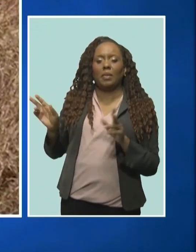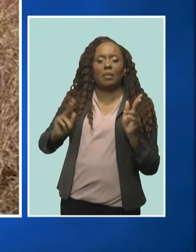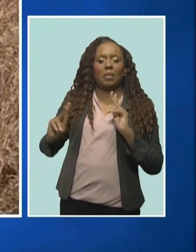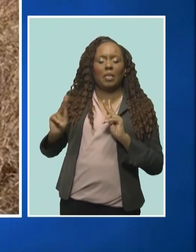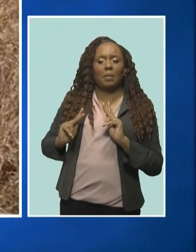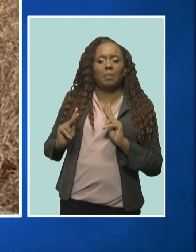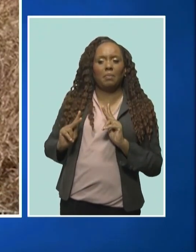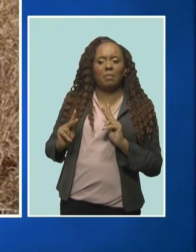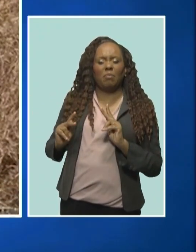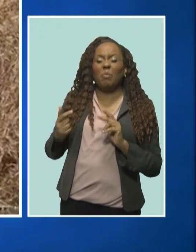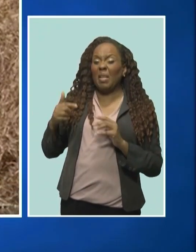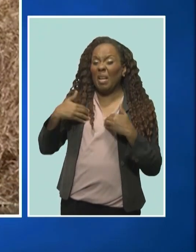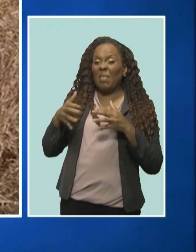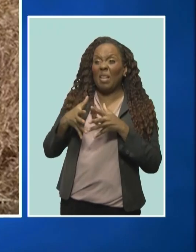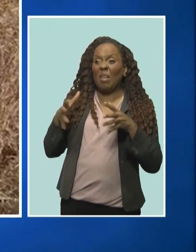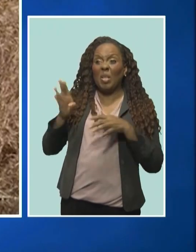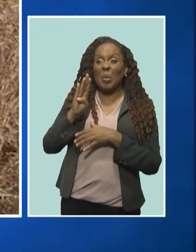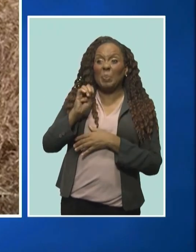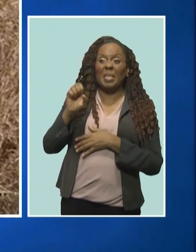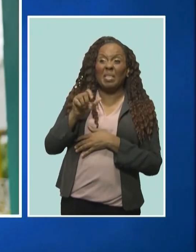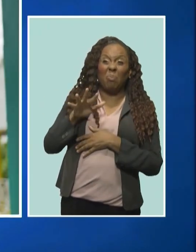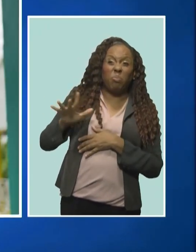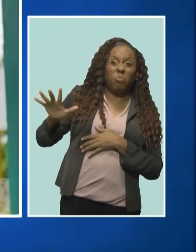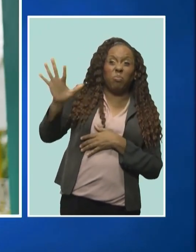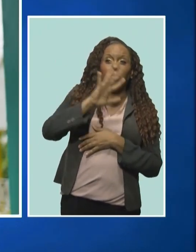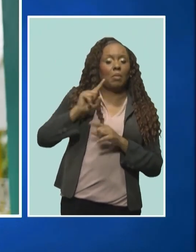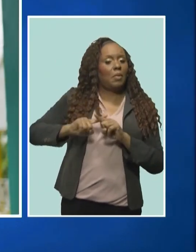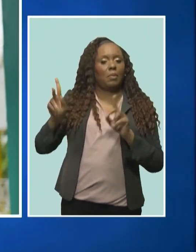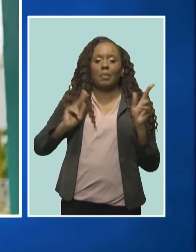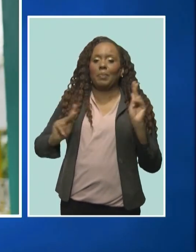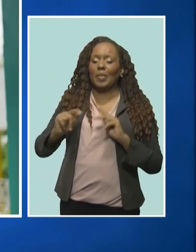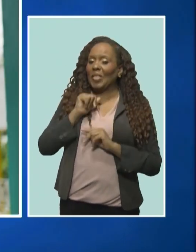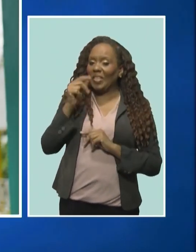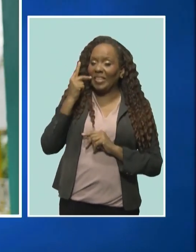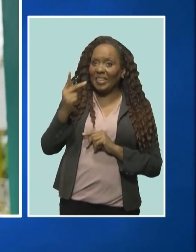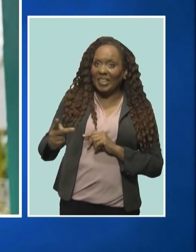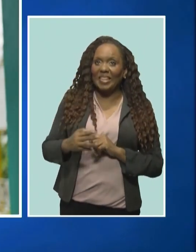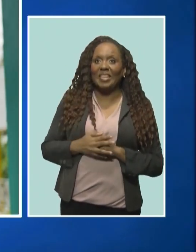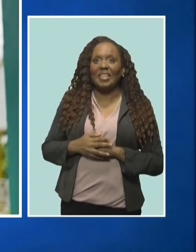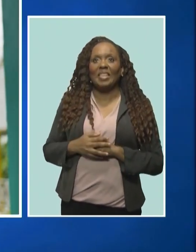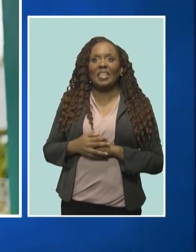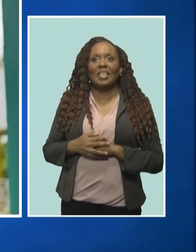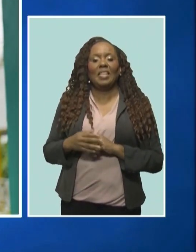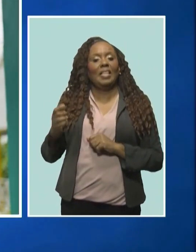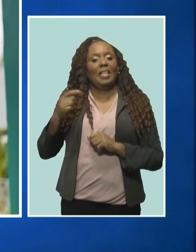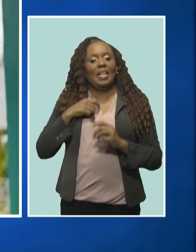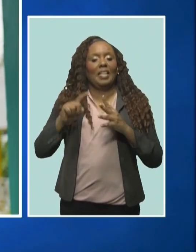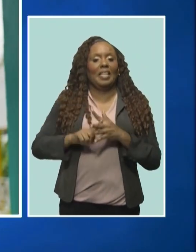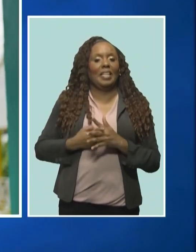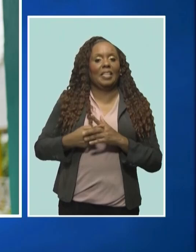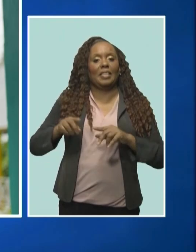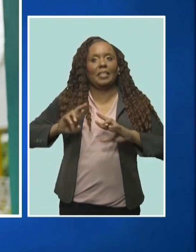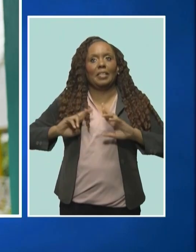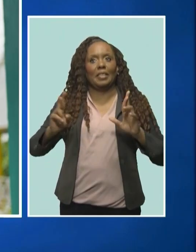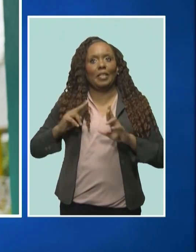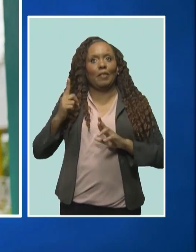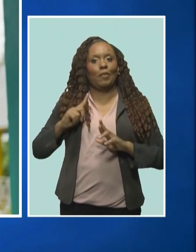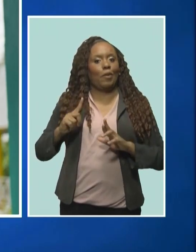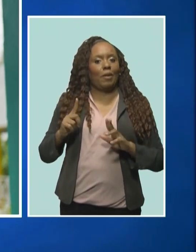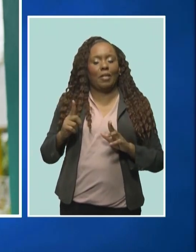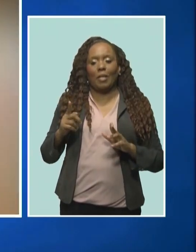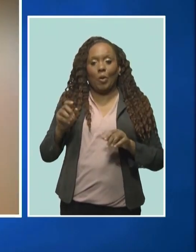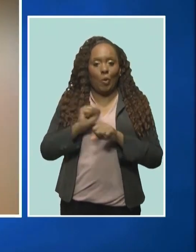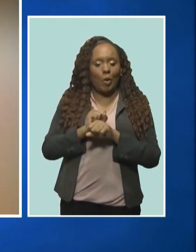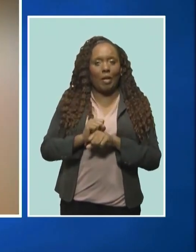get to see them, but there's a lot of bees that we have. So getting up in the morning and starting yourself for a day, you start yourself to prepare for some stings. The beekeeper